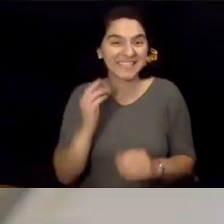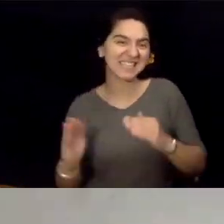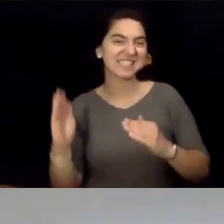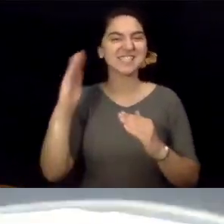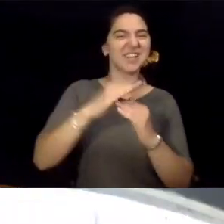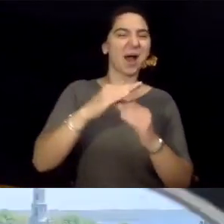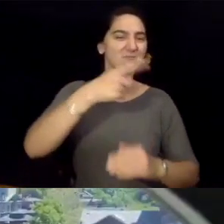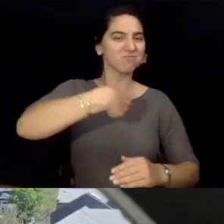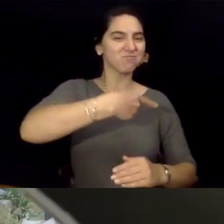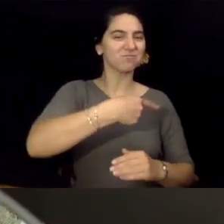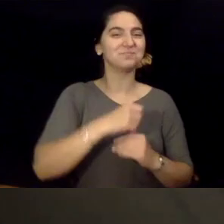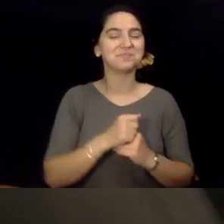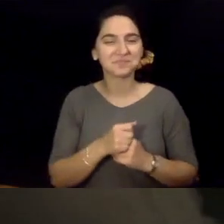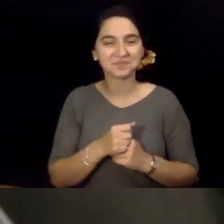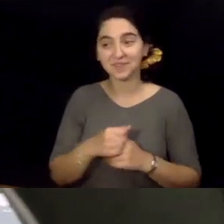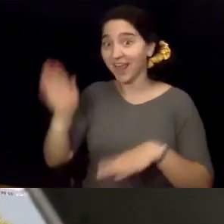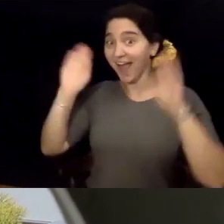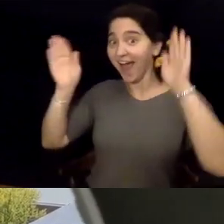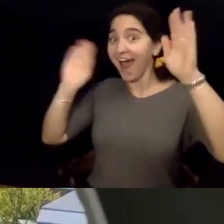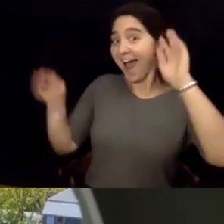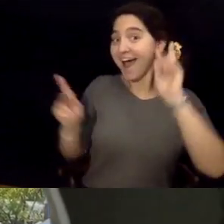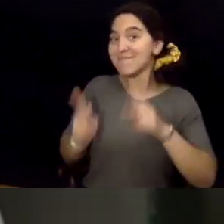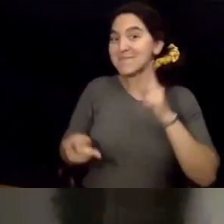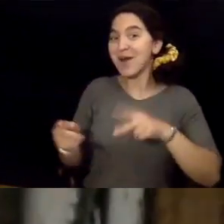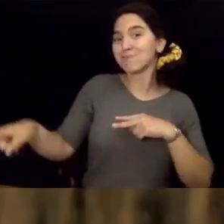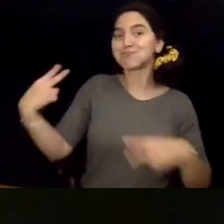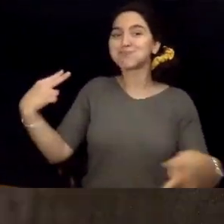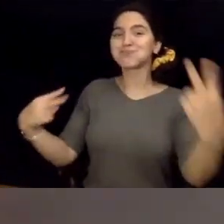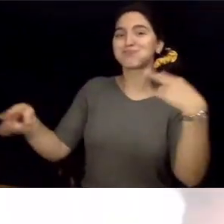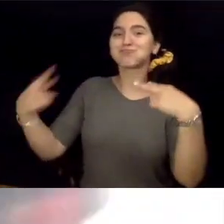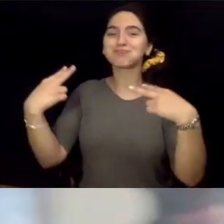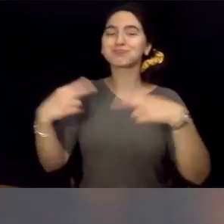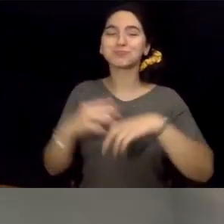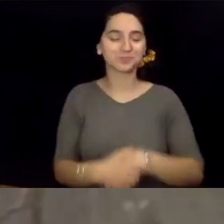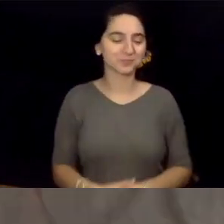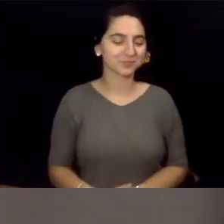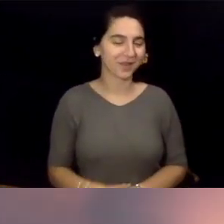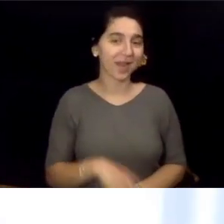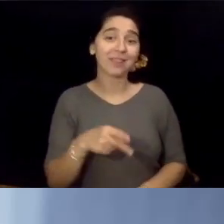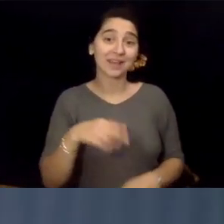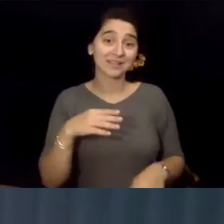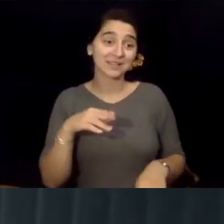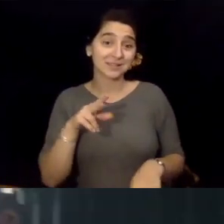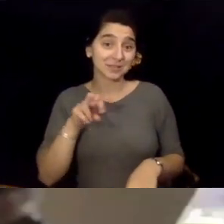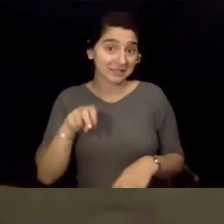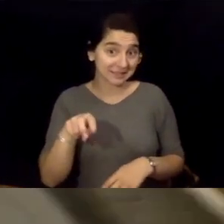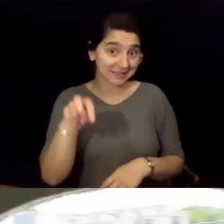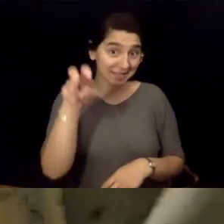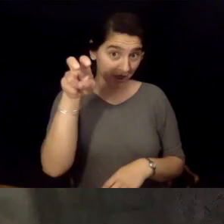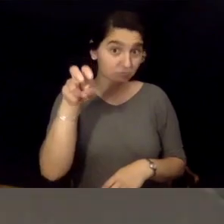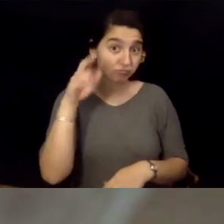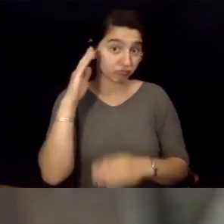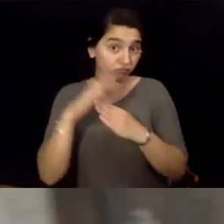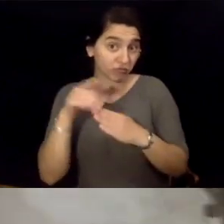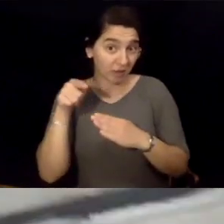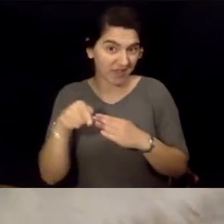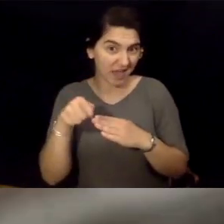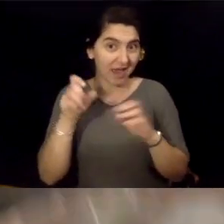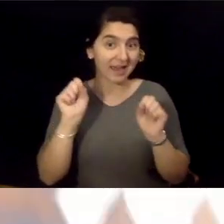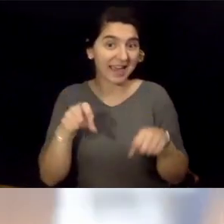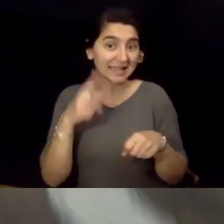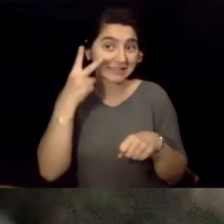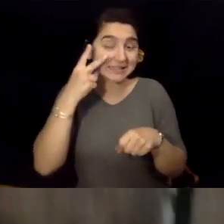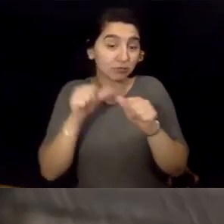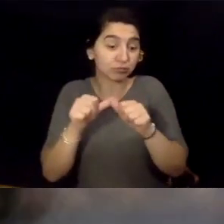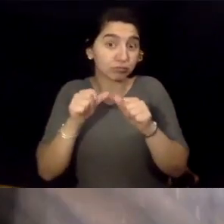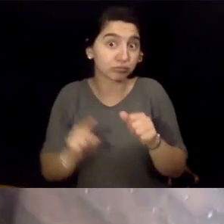And we're way up in the tip-top. Hi, people. Come look at me. And this is as far